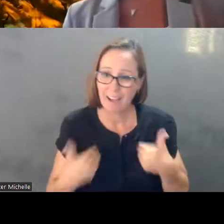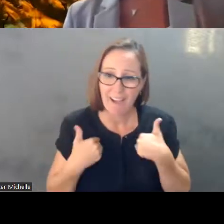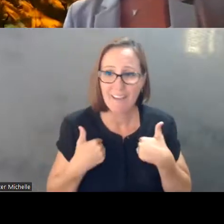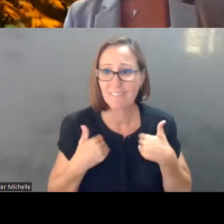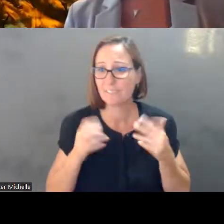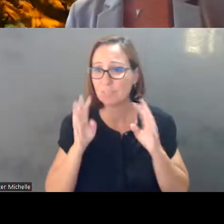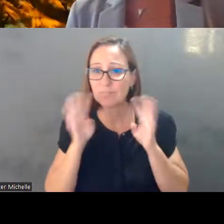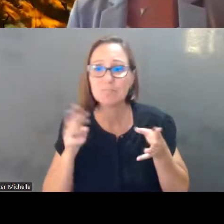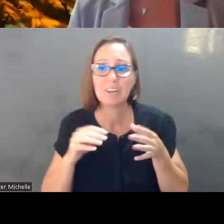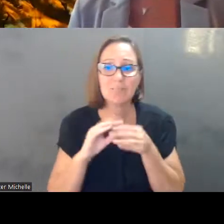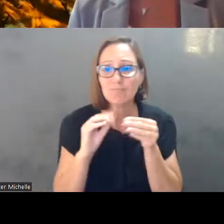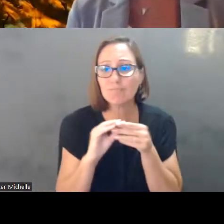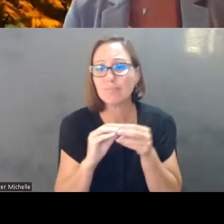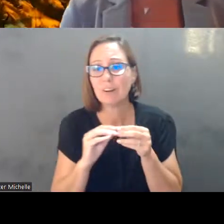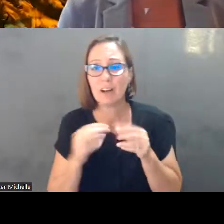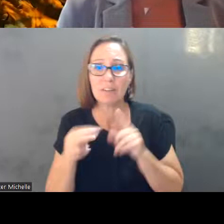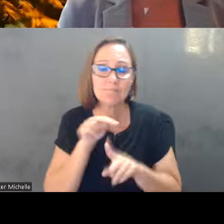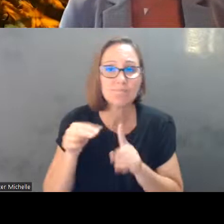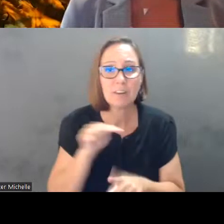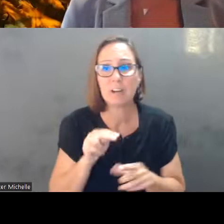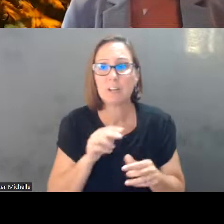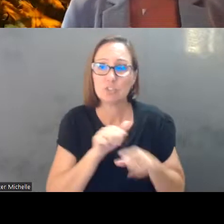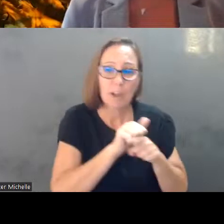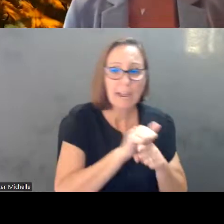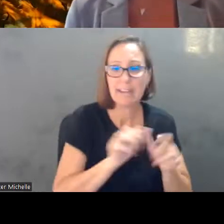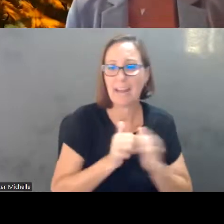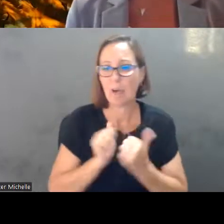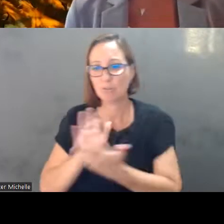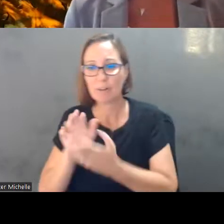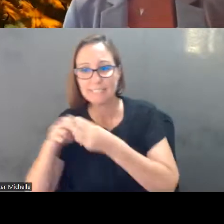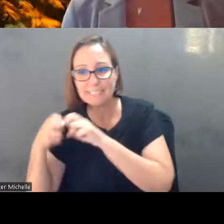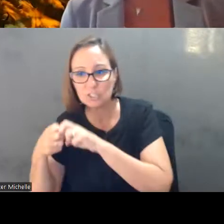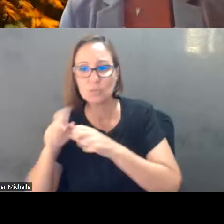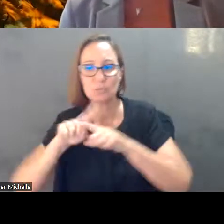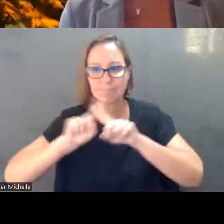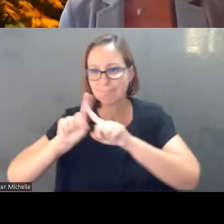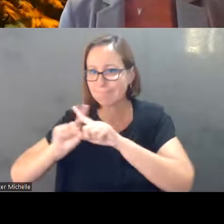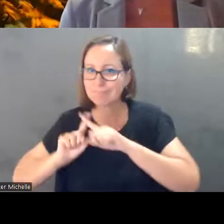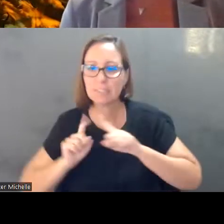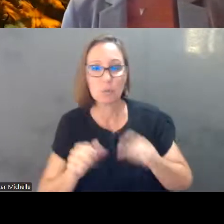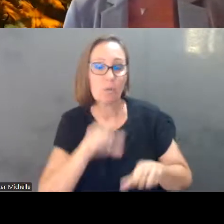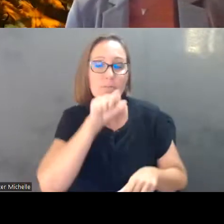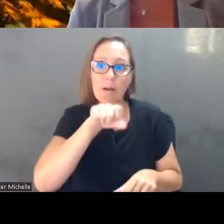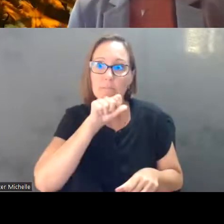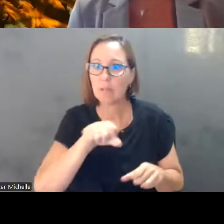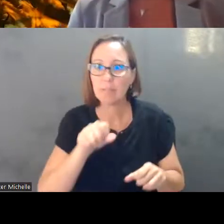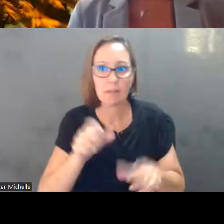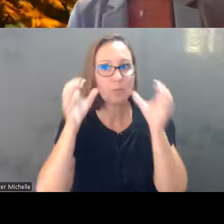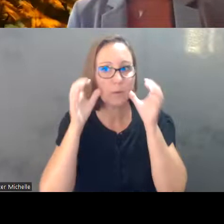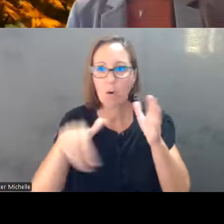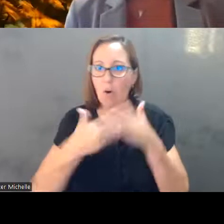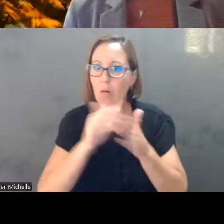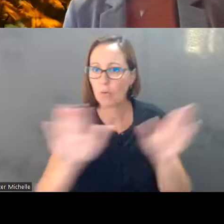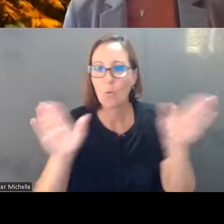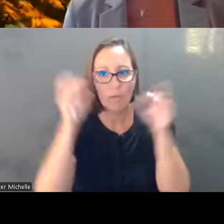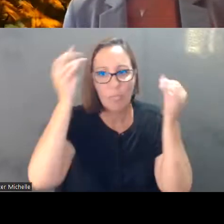training that can be done, how we can address certain issues. And so we'd love to hear all these thoughts, and hopefully